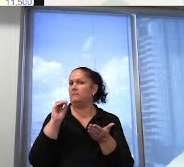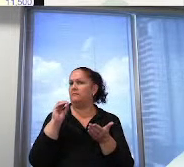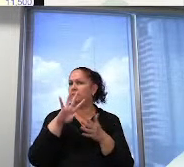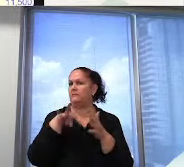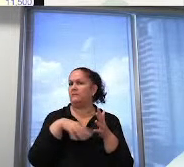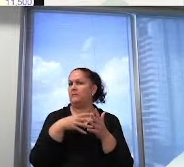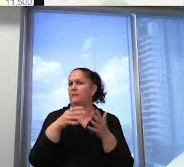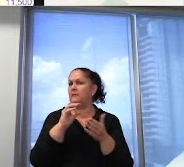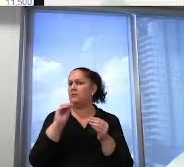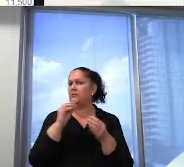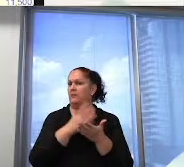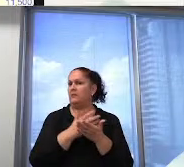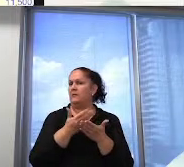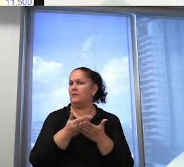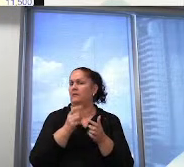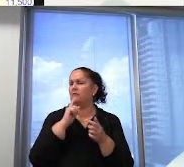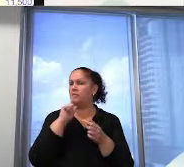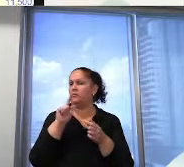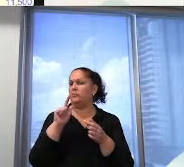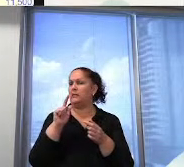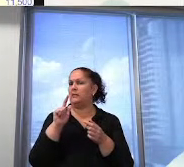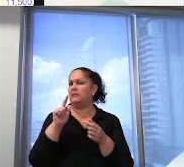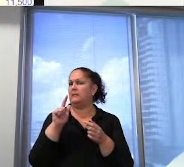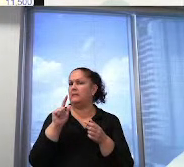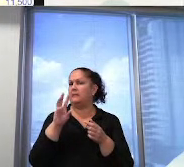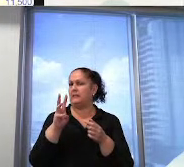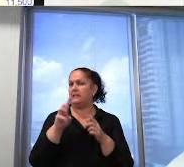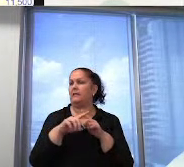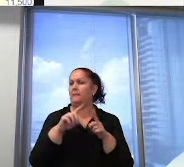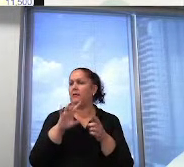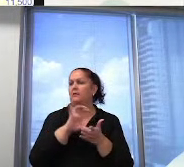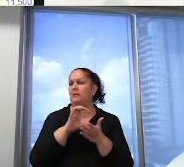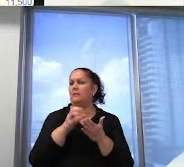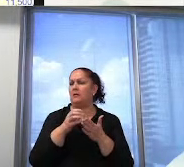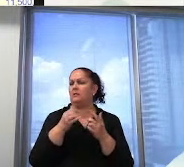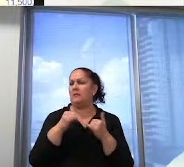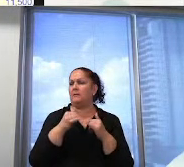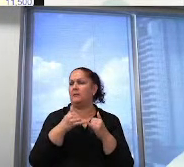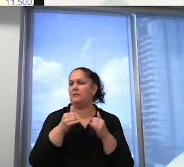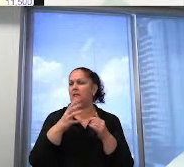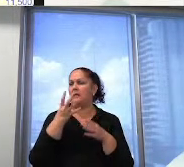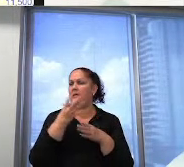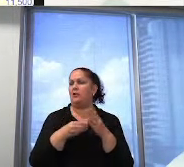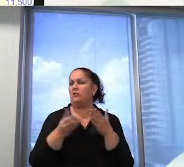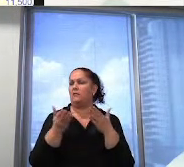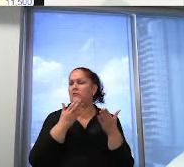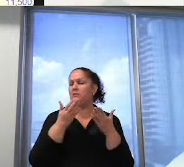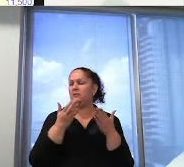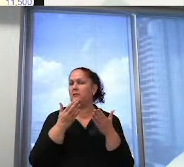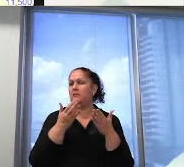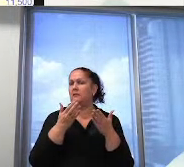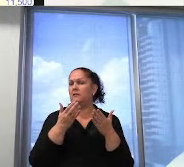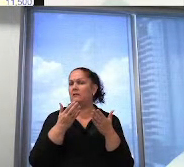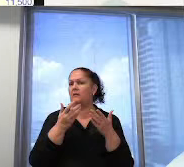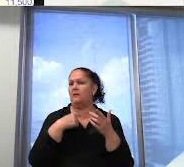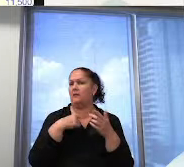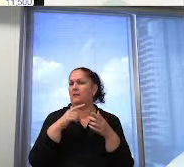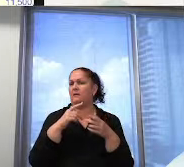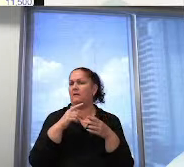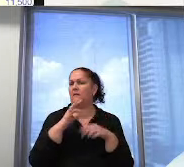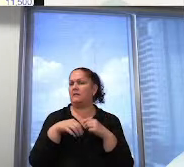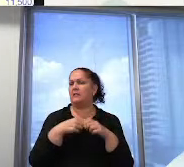this spreadsheet. There's no budget for fiscal year 26, but then there's budget. I guess these lines are still going to be out of service